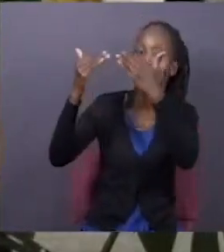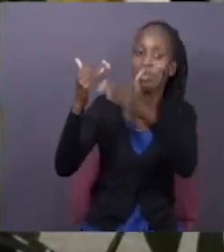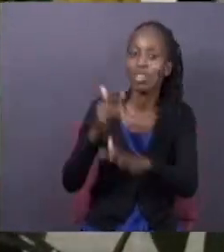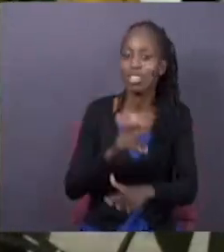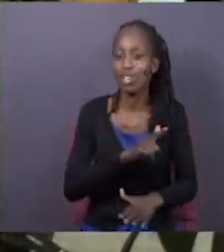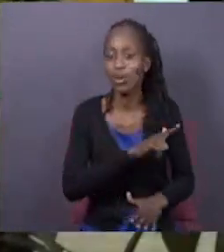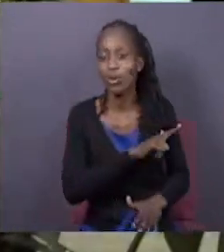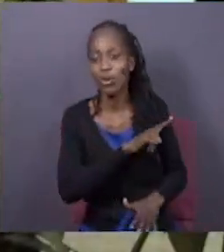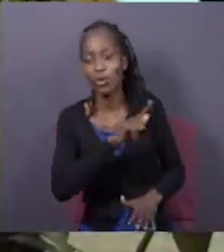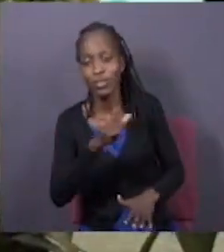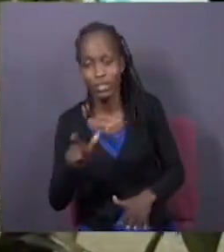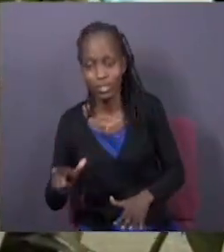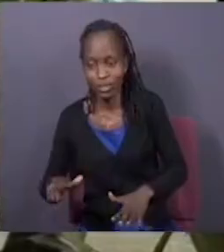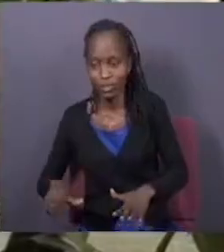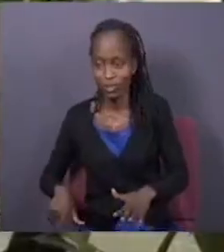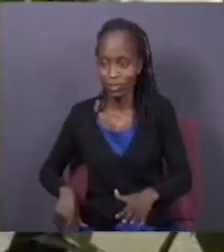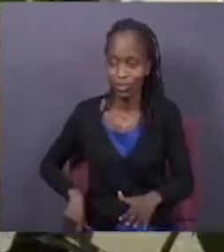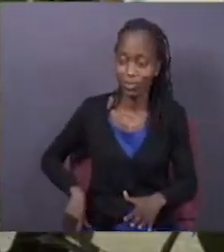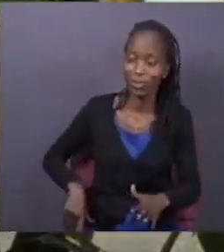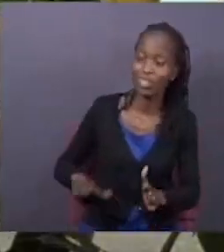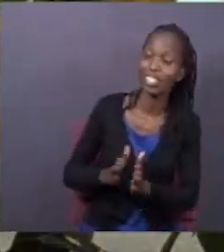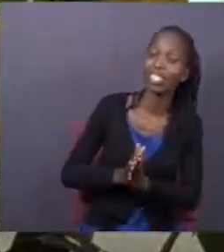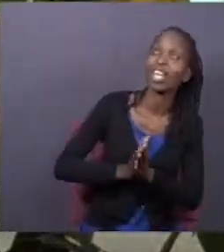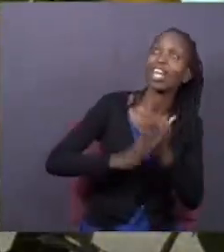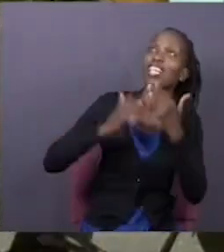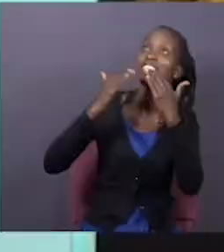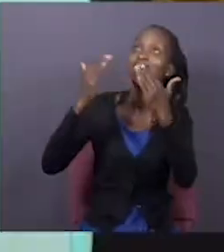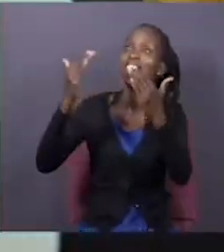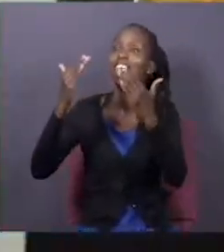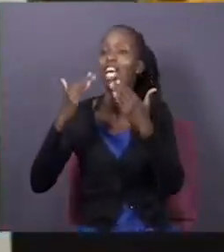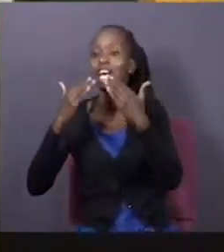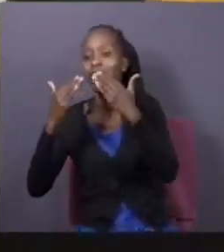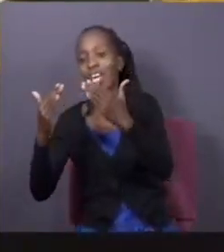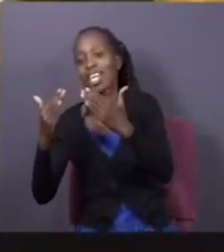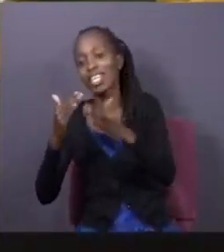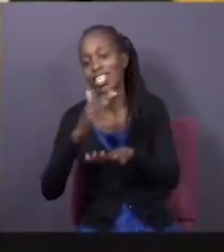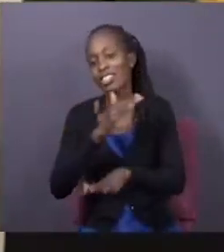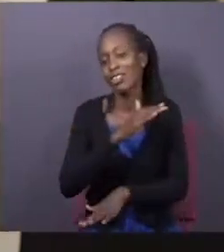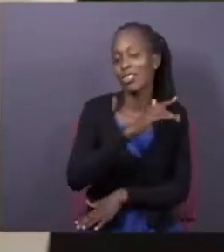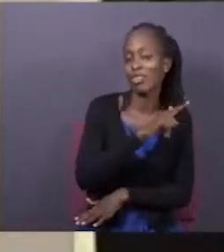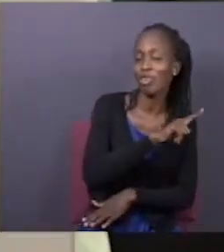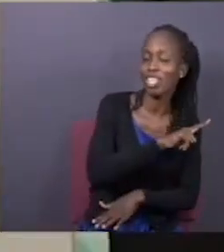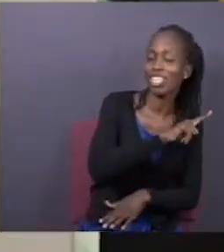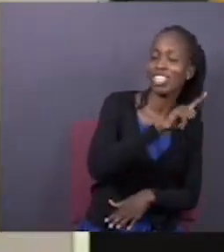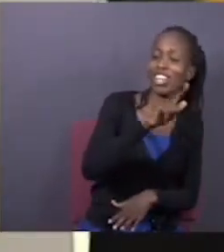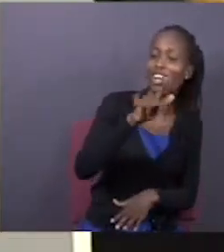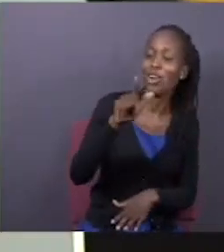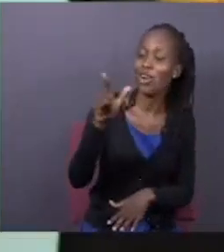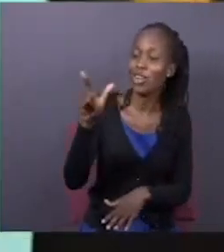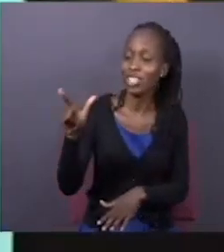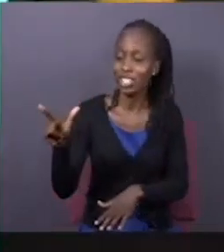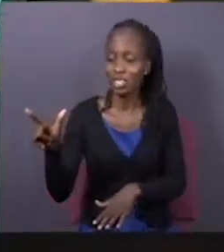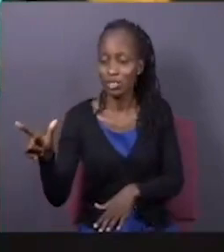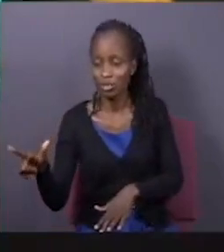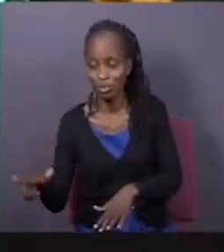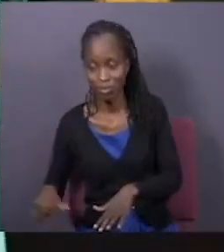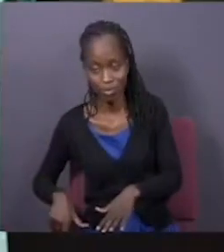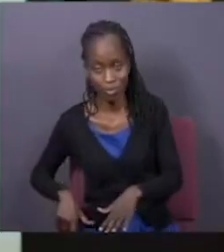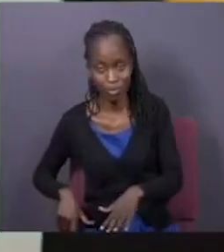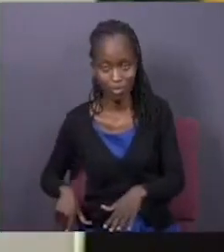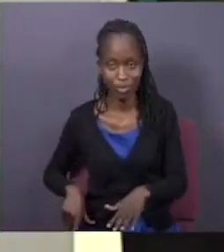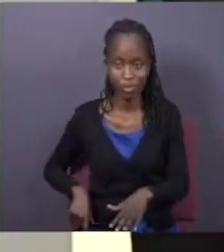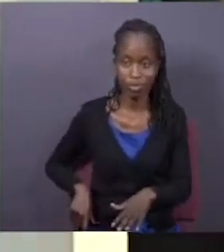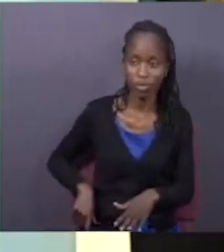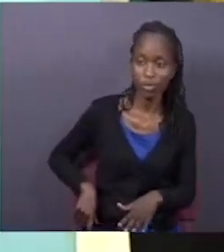you, Lord. Thank you, Jesus. Yeah. Thank you, Lord. Well,